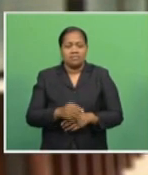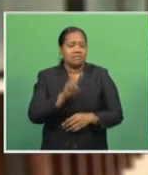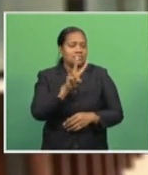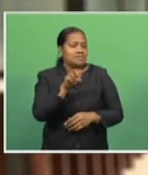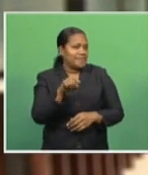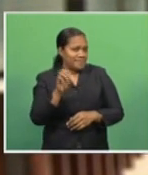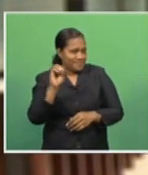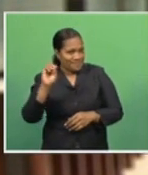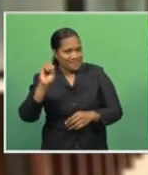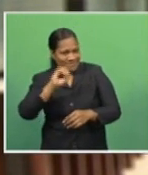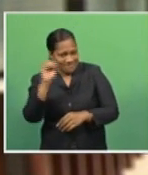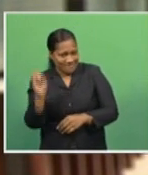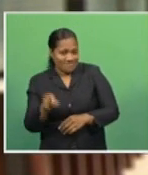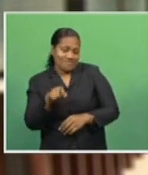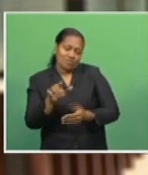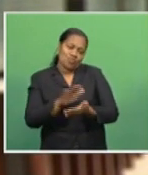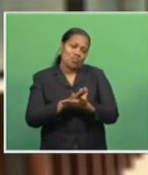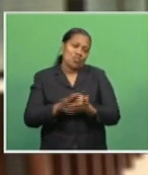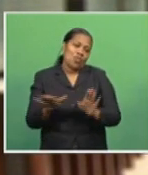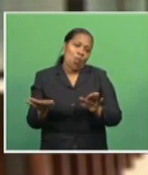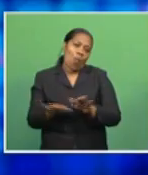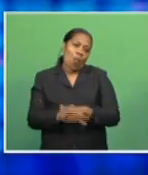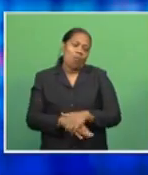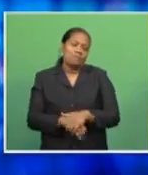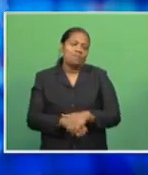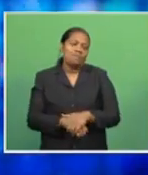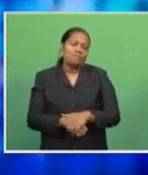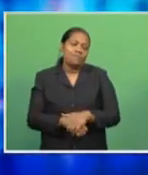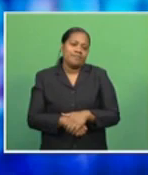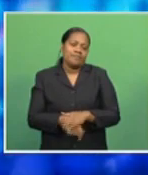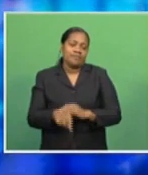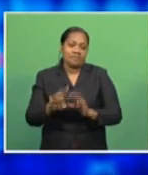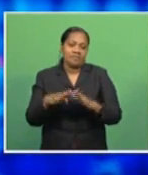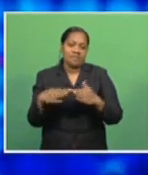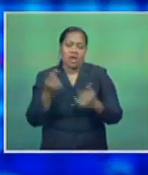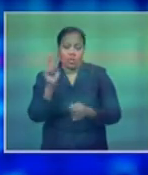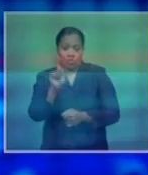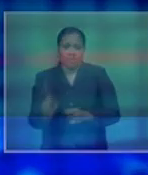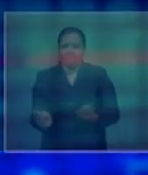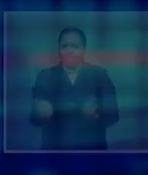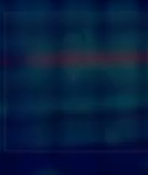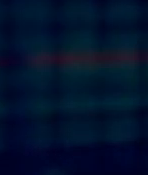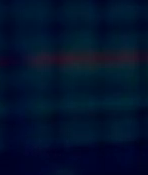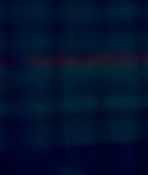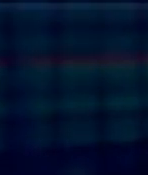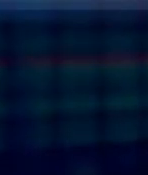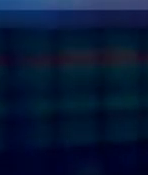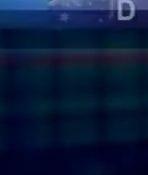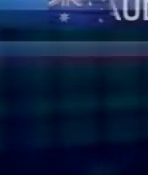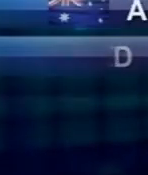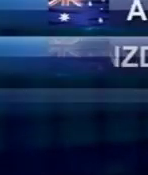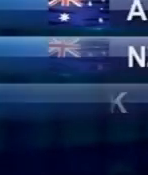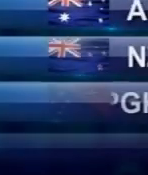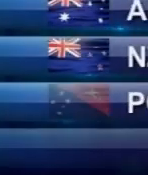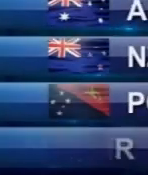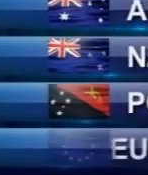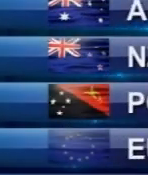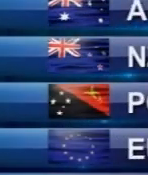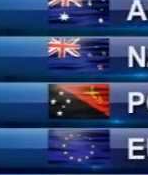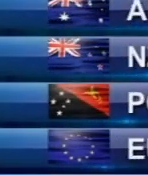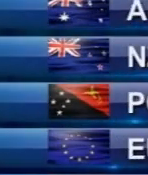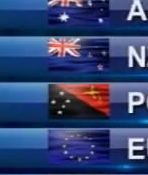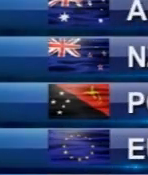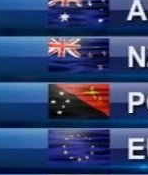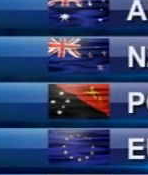That's all from HFC Bank for now. Vinaka. Turning to today's exchange rates as set this morning, the Fijian dollar made